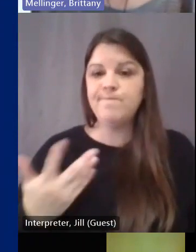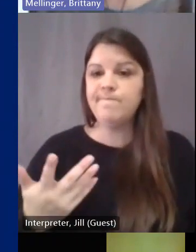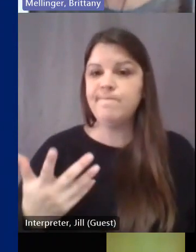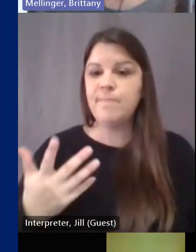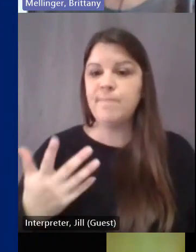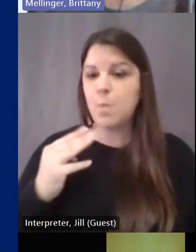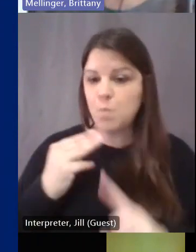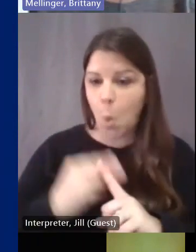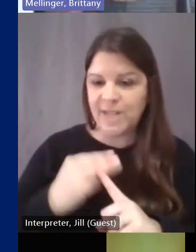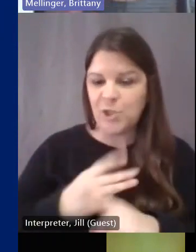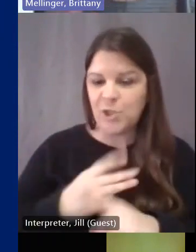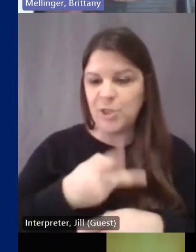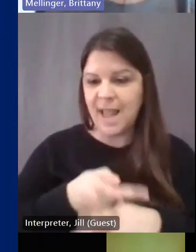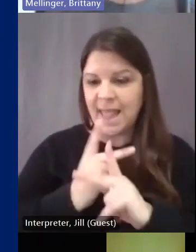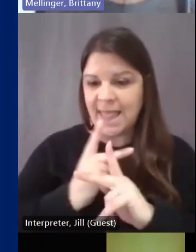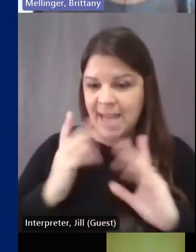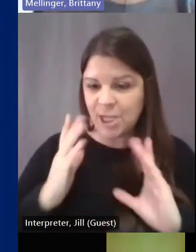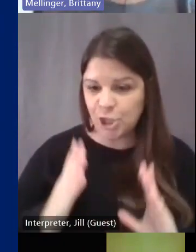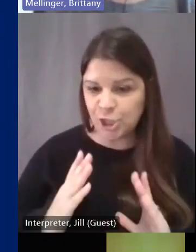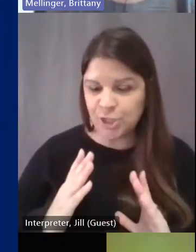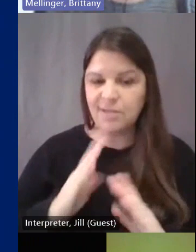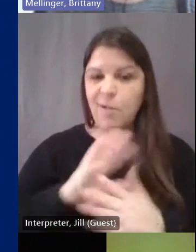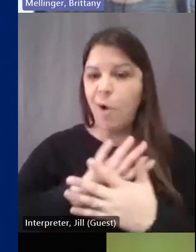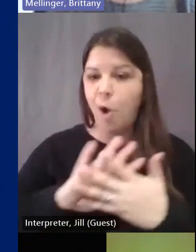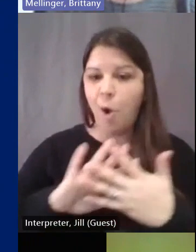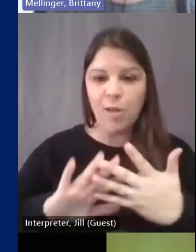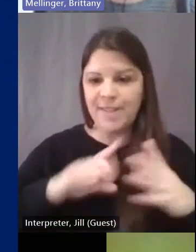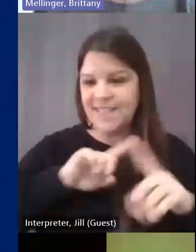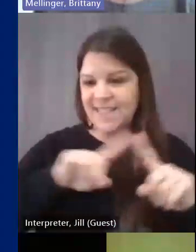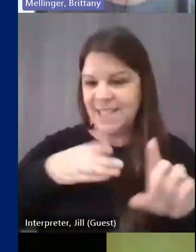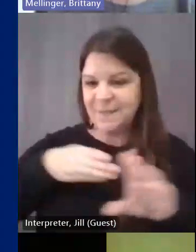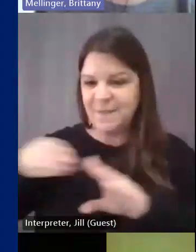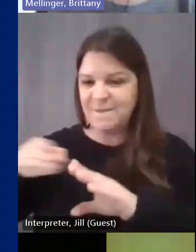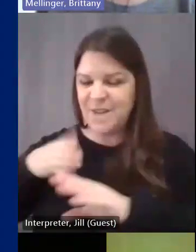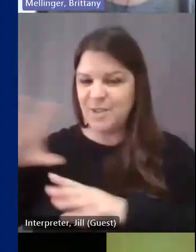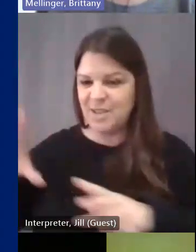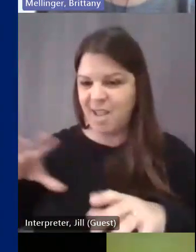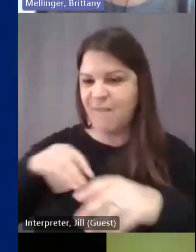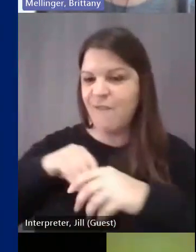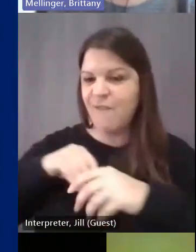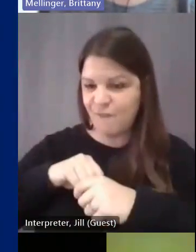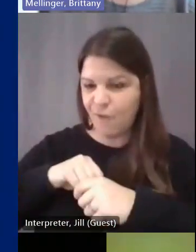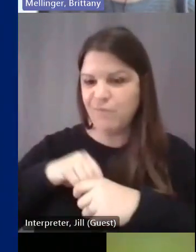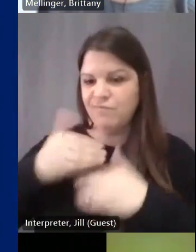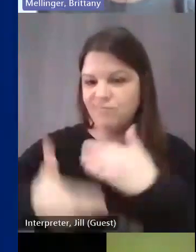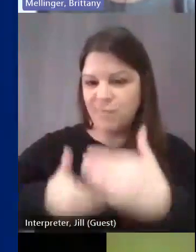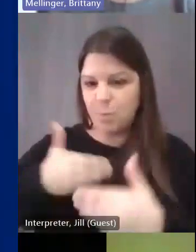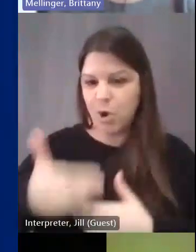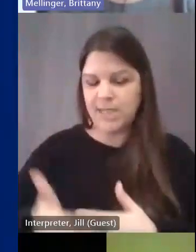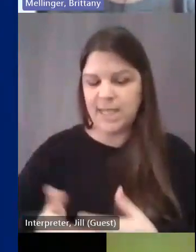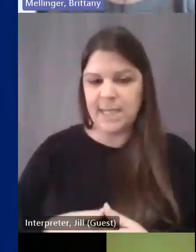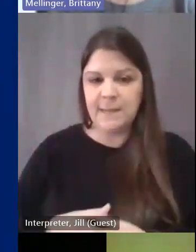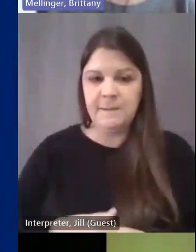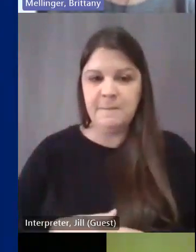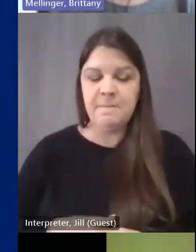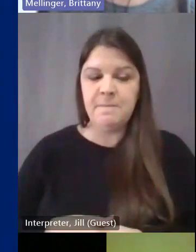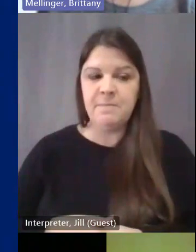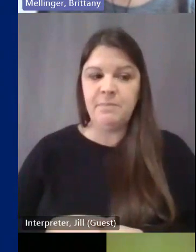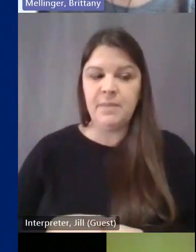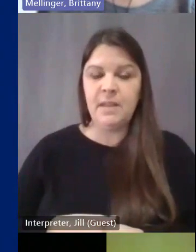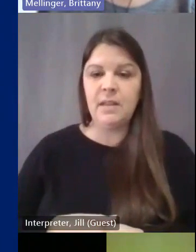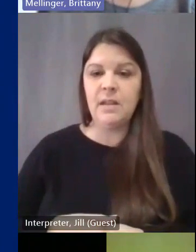mortgages and lenders. All of these industries that support the housing process. So